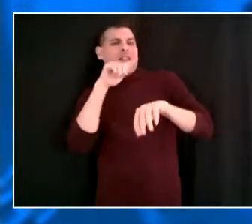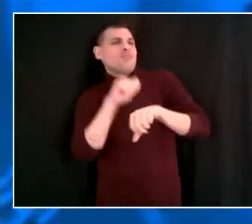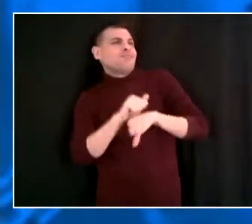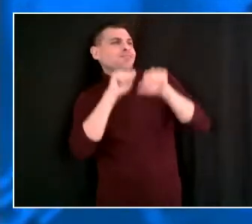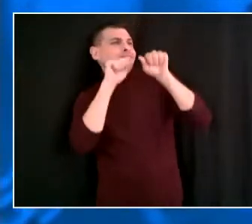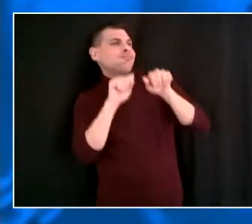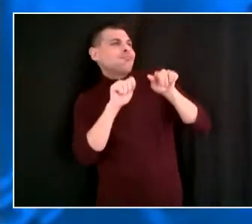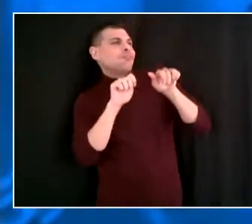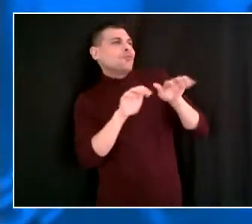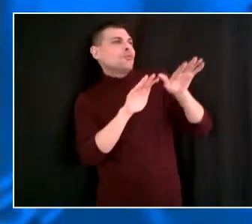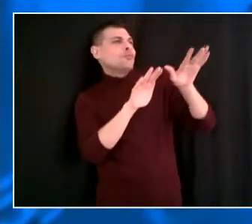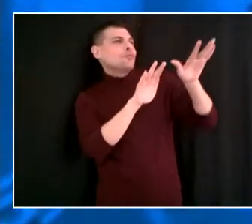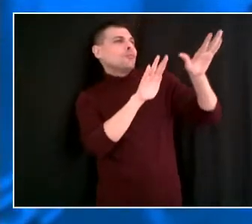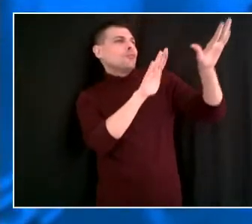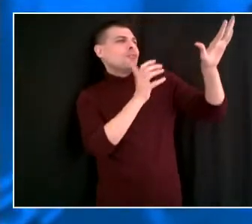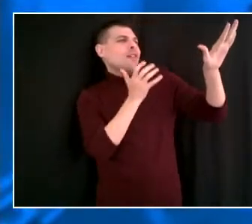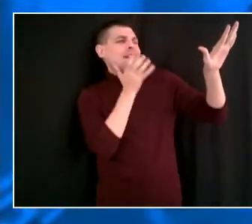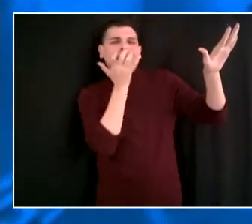mountains to the